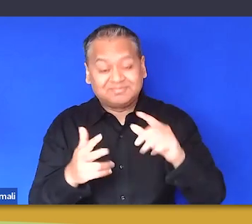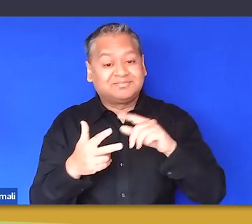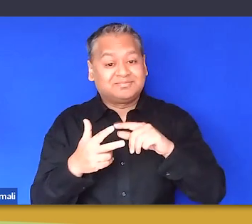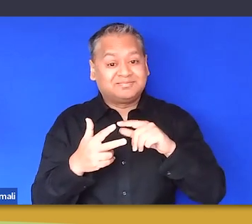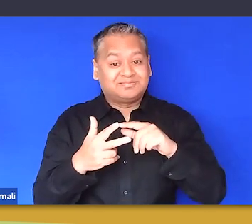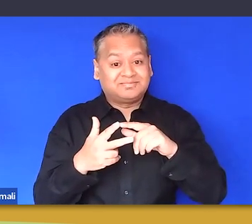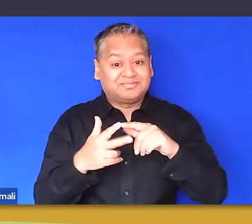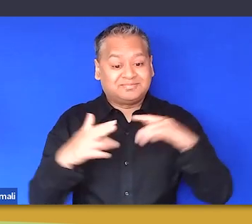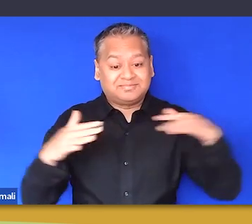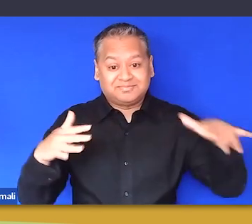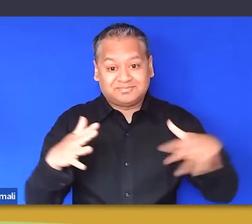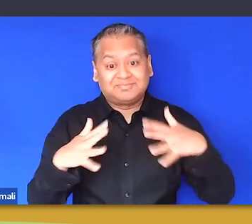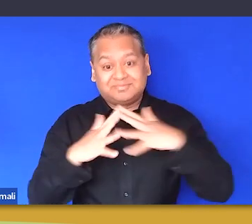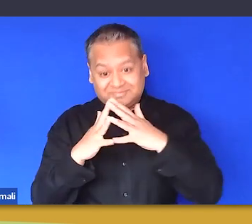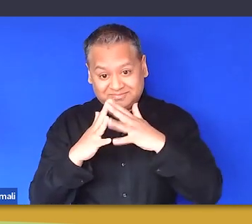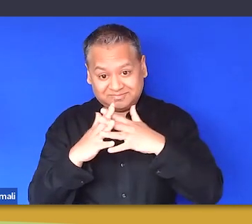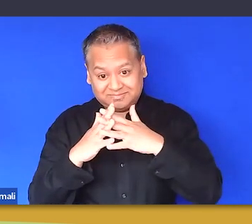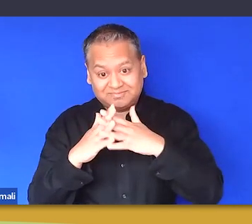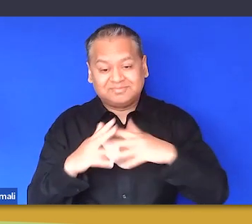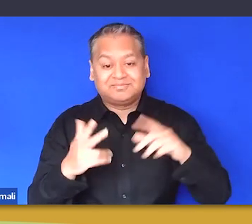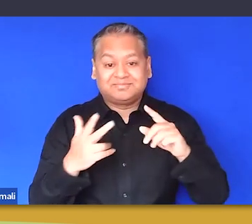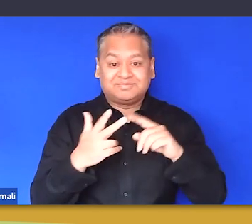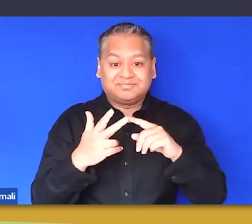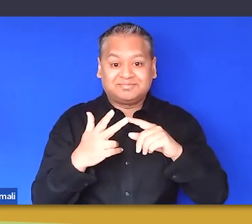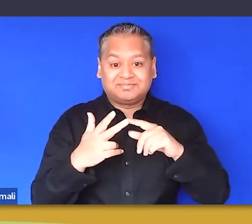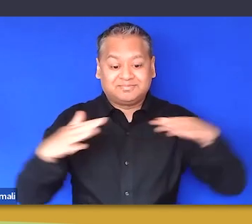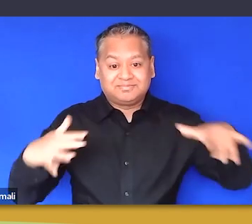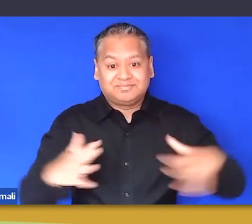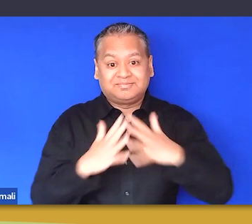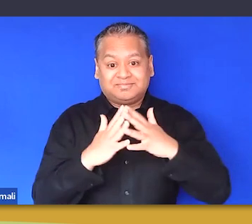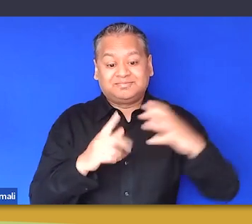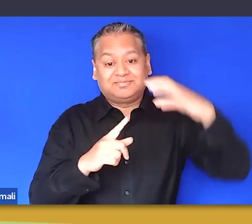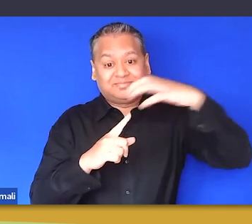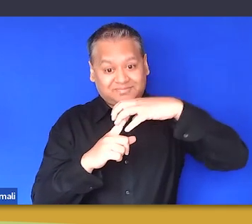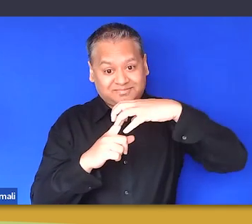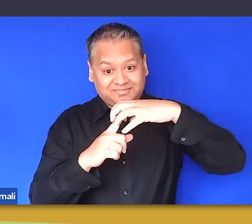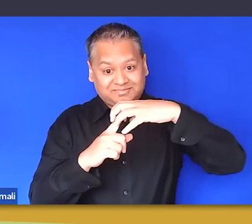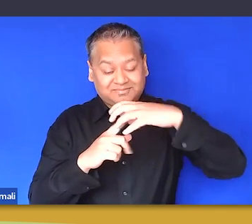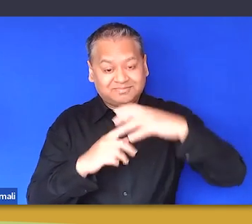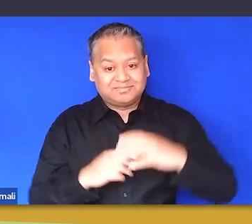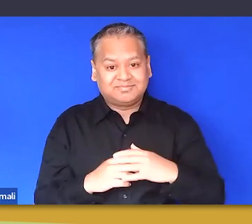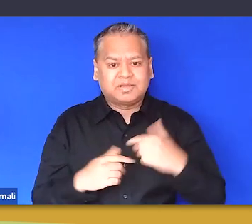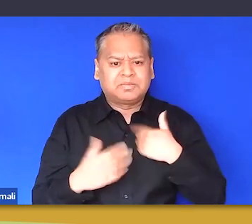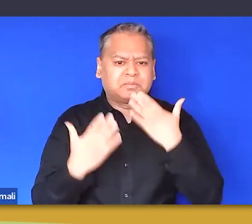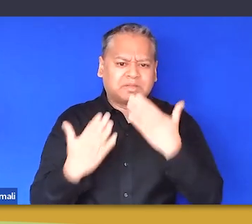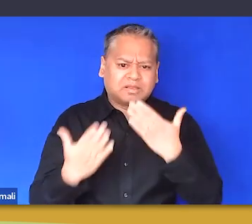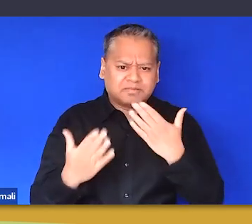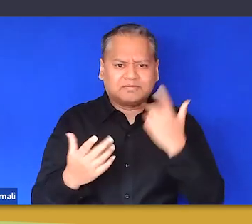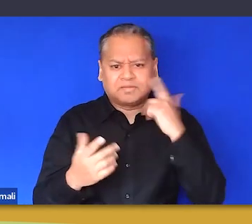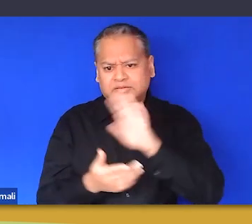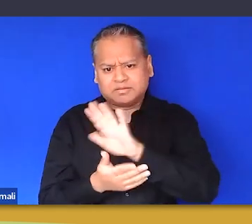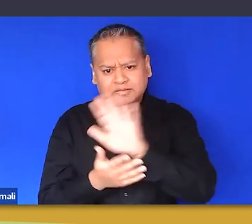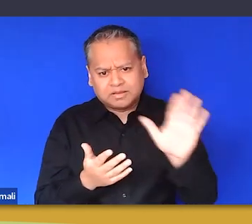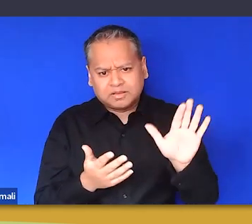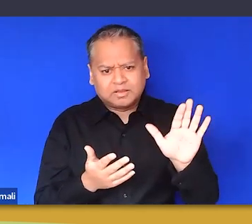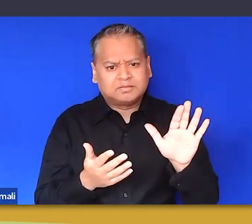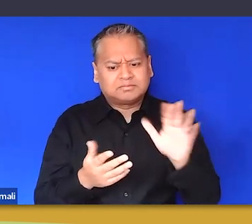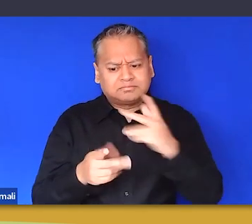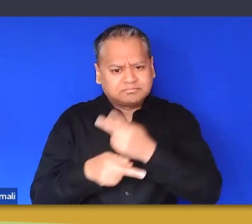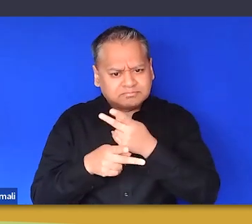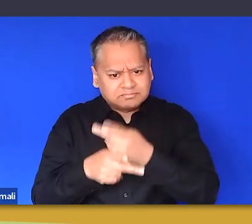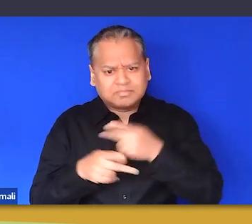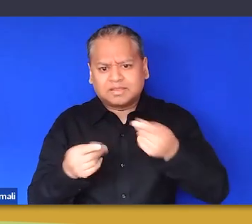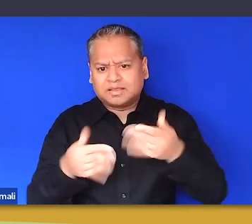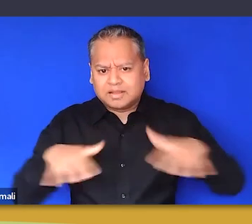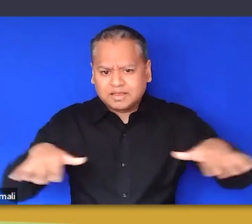Stolo nations. I'm grateful to the Indigenous stewards of these lands for the opportunity to live on this land. As a part of this